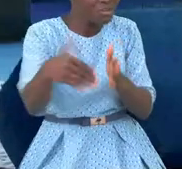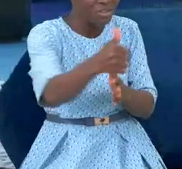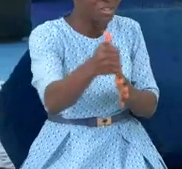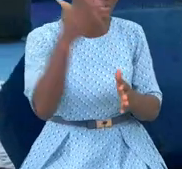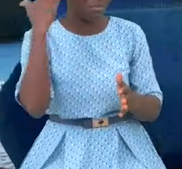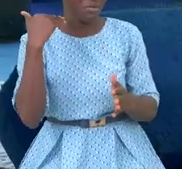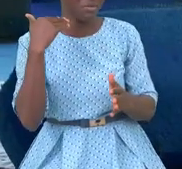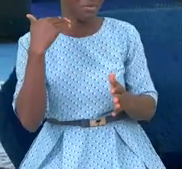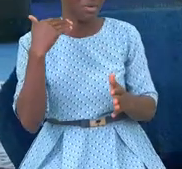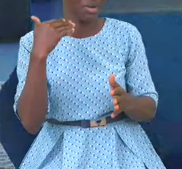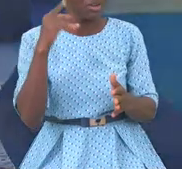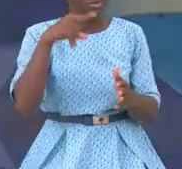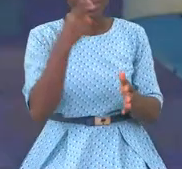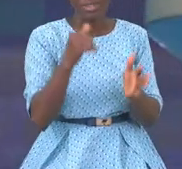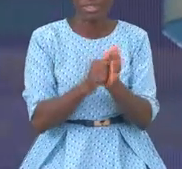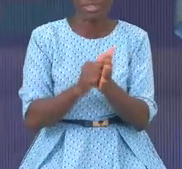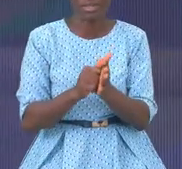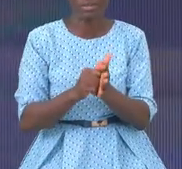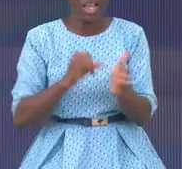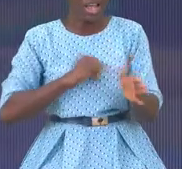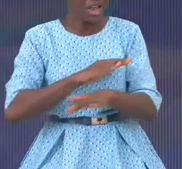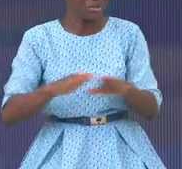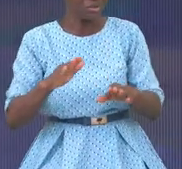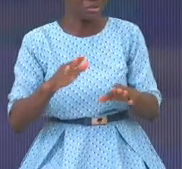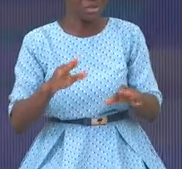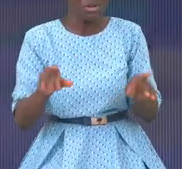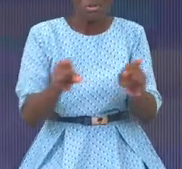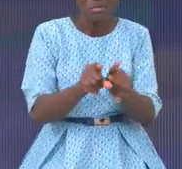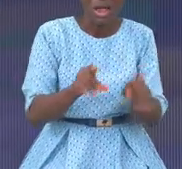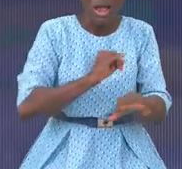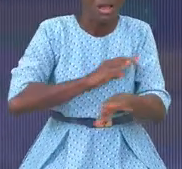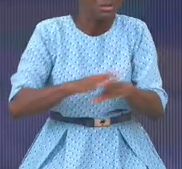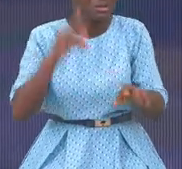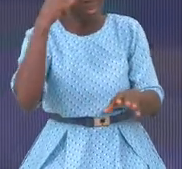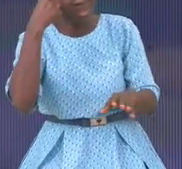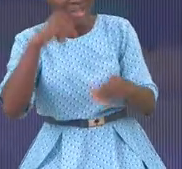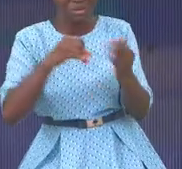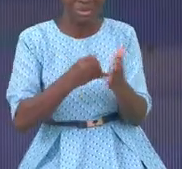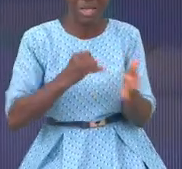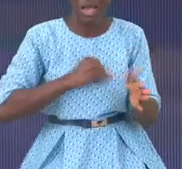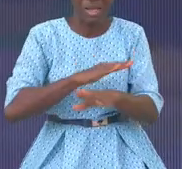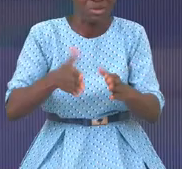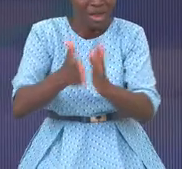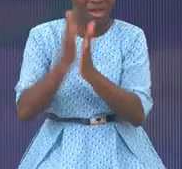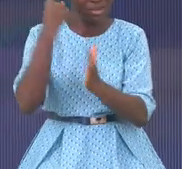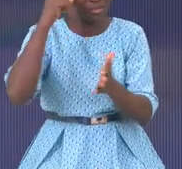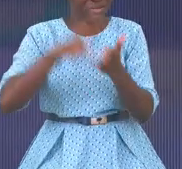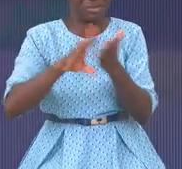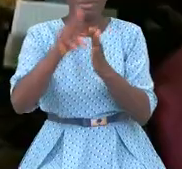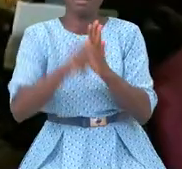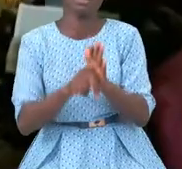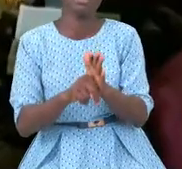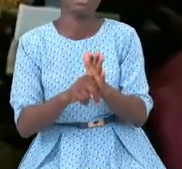for forgiveness because how could I do that? You'll be amazed tonight. The Lord will forgive